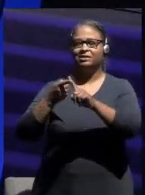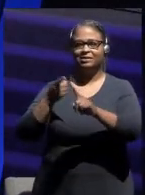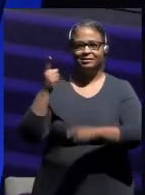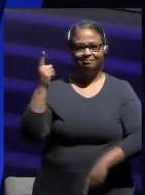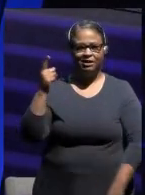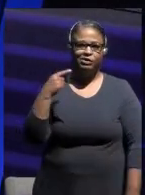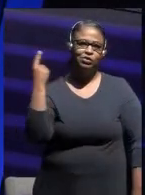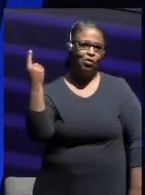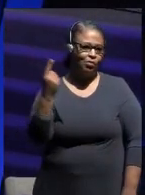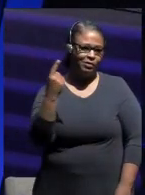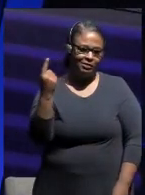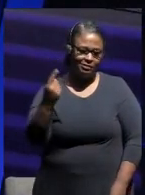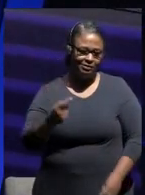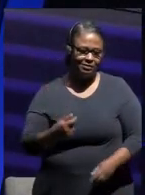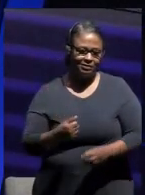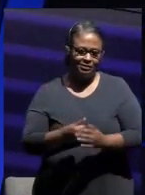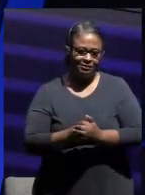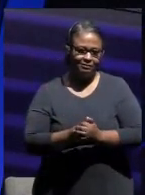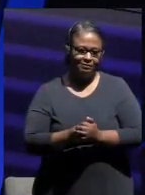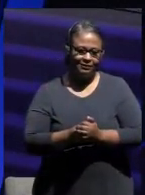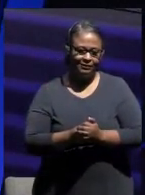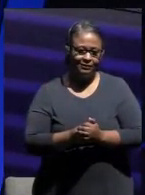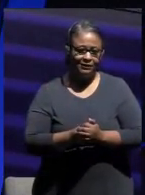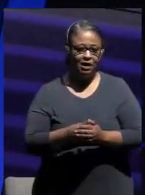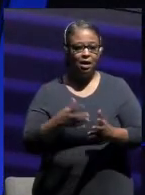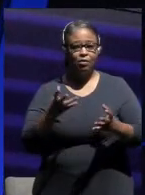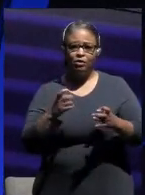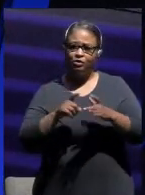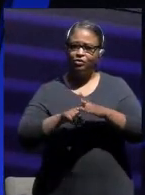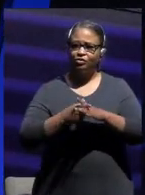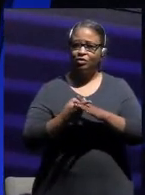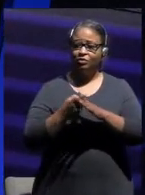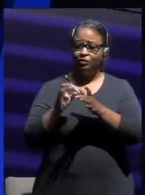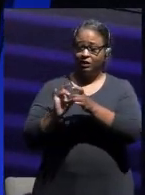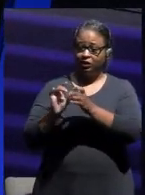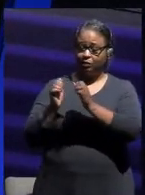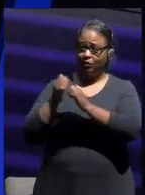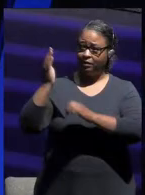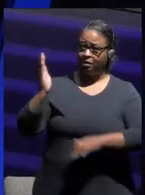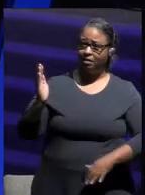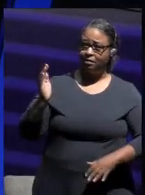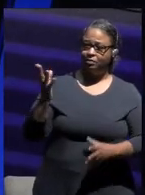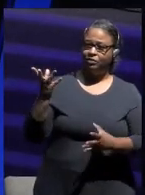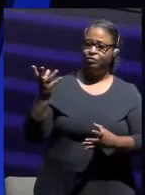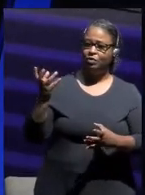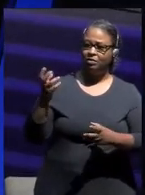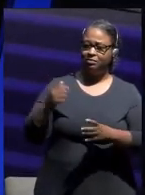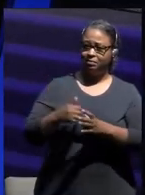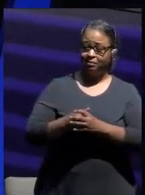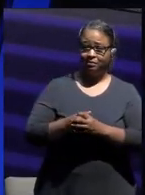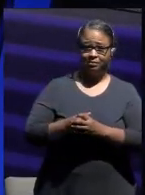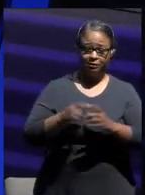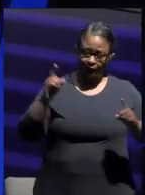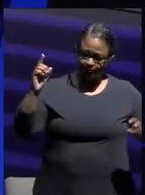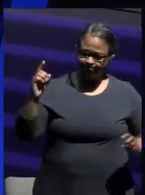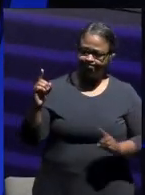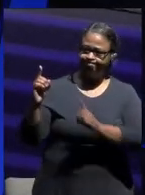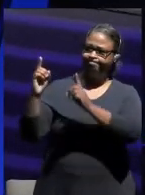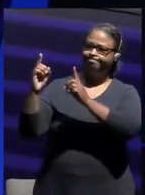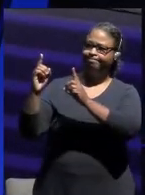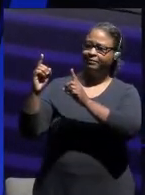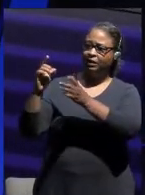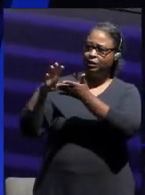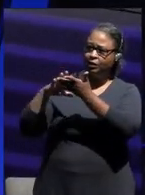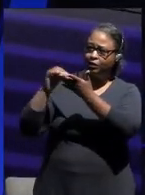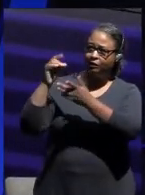And I want you to start that relationship with Him. To come to Him, to learn